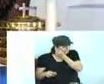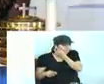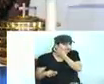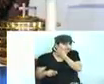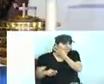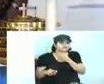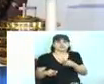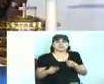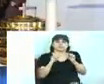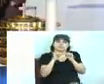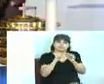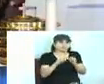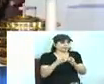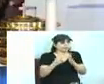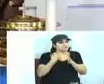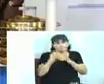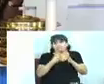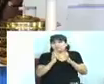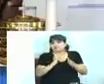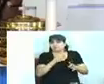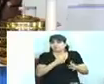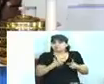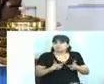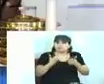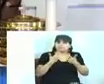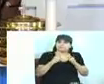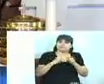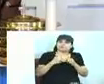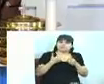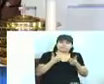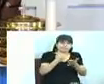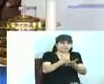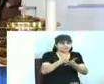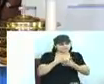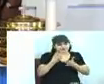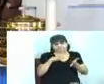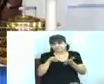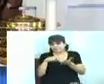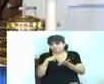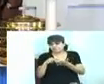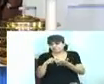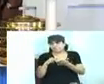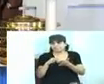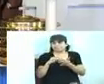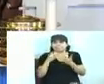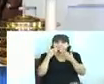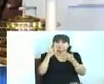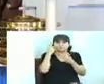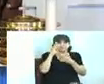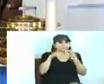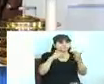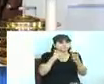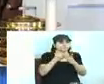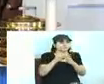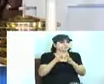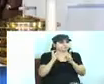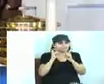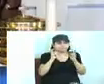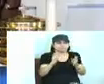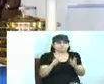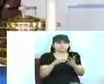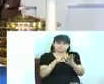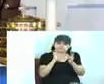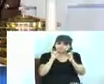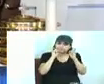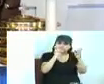to animate our lives and continues to help us to dance. We give you thanks for all the gifts that have been given, the time, the talent, the treasure, the